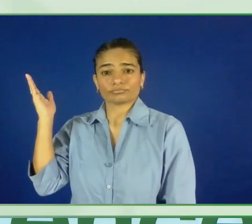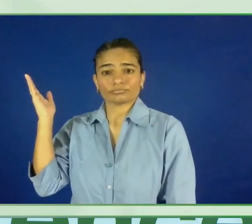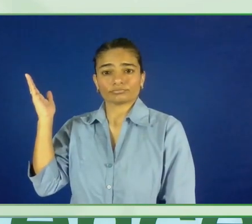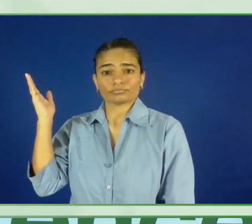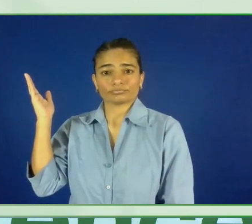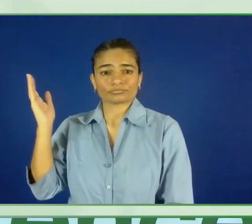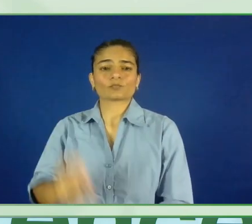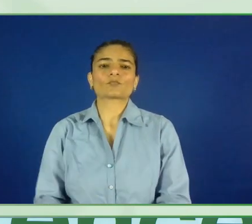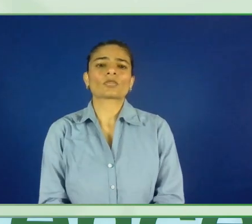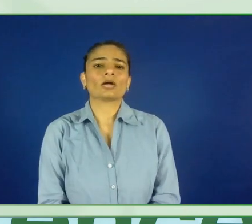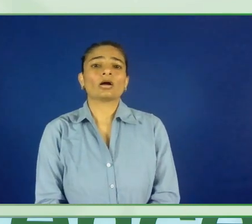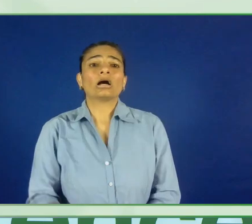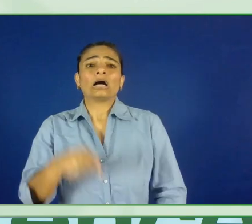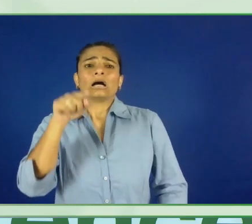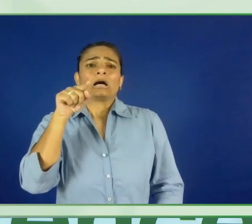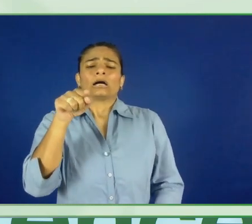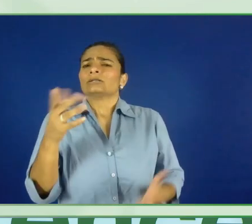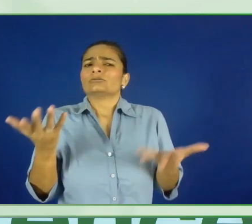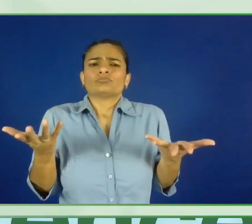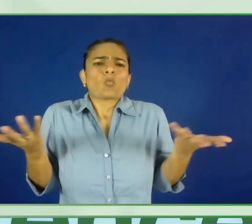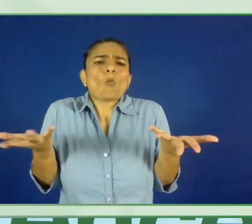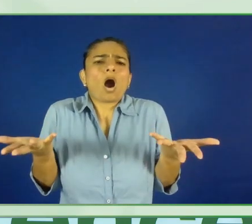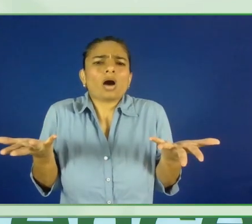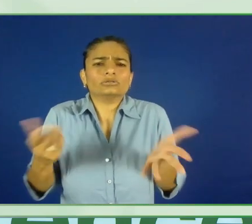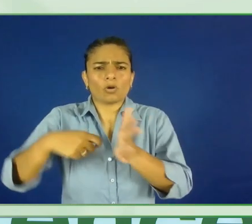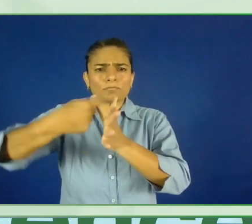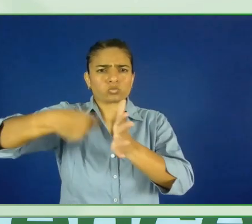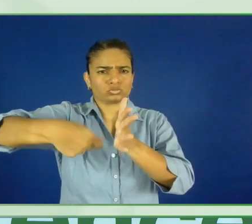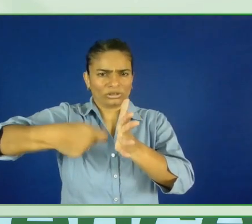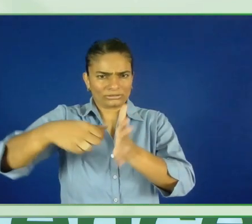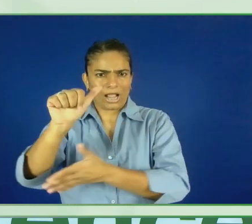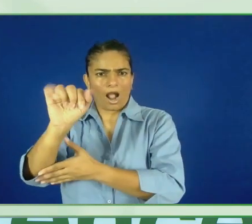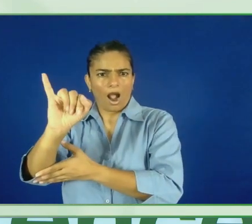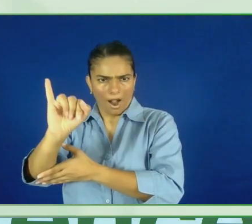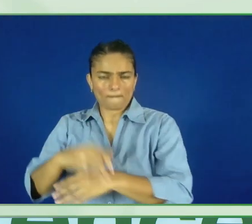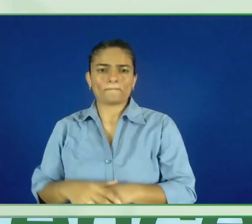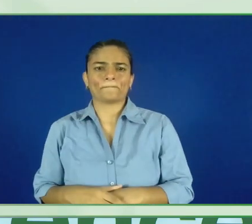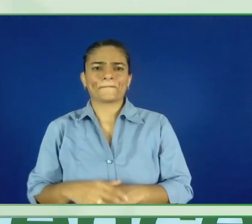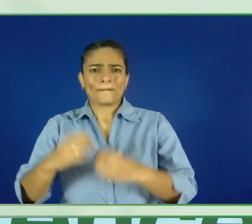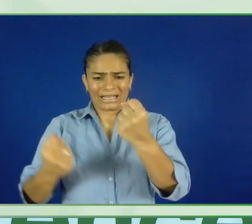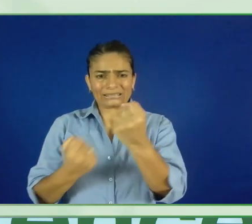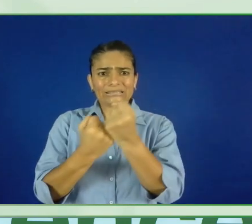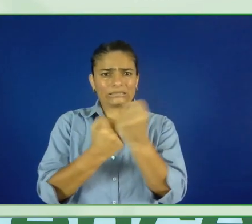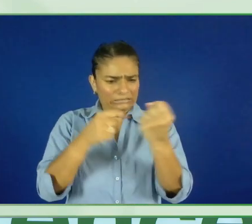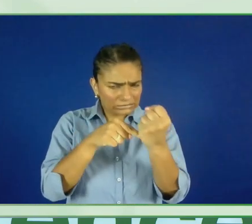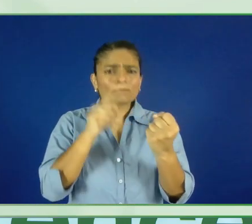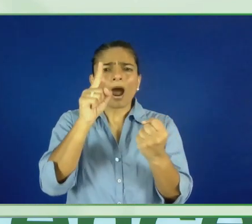assistant, and there are other models as well, but let's start with this one. What you see here is, if you can't see it, I will explain it to you.